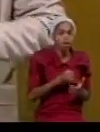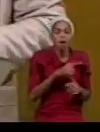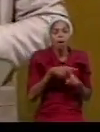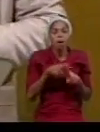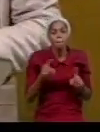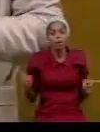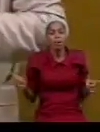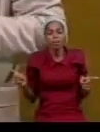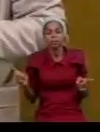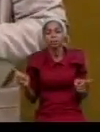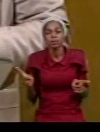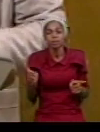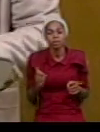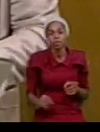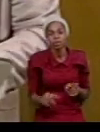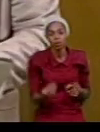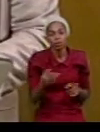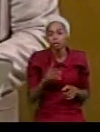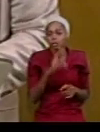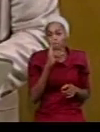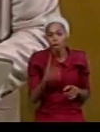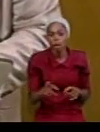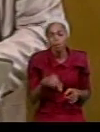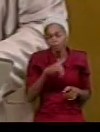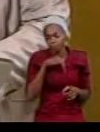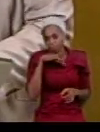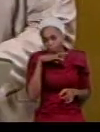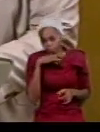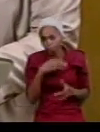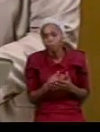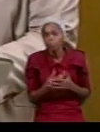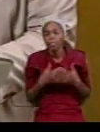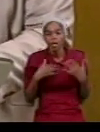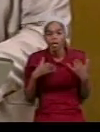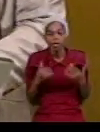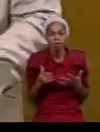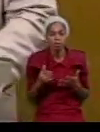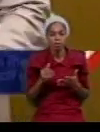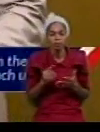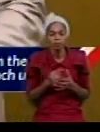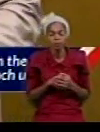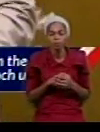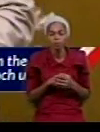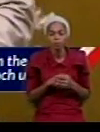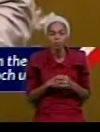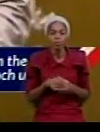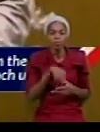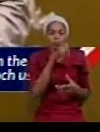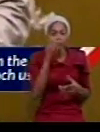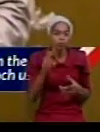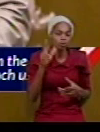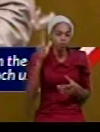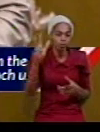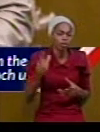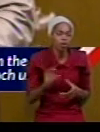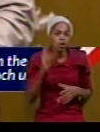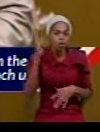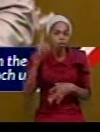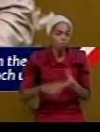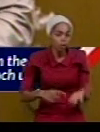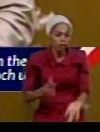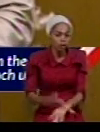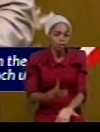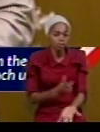what lessons on holiness and separation from the world does the law of clean and unclean animals teach us?